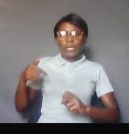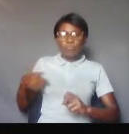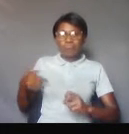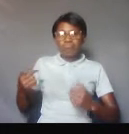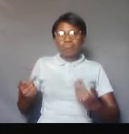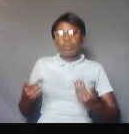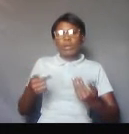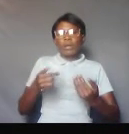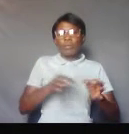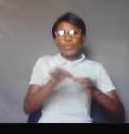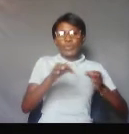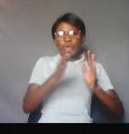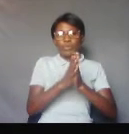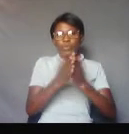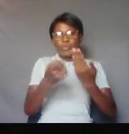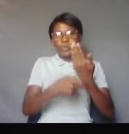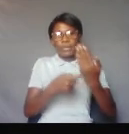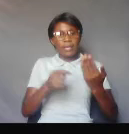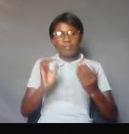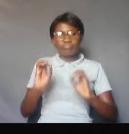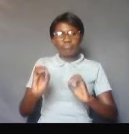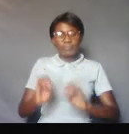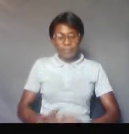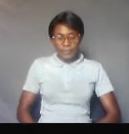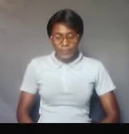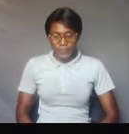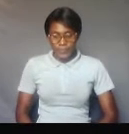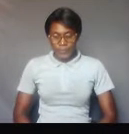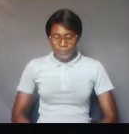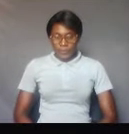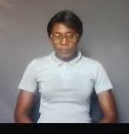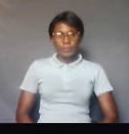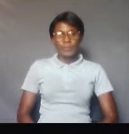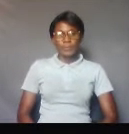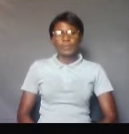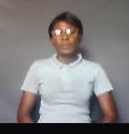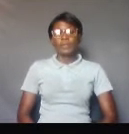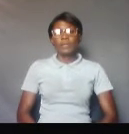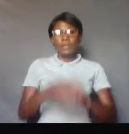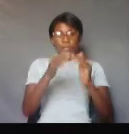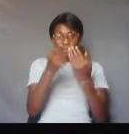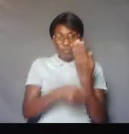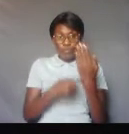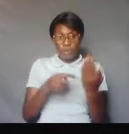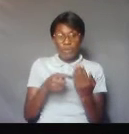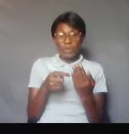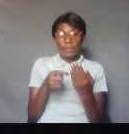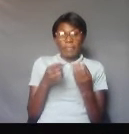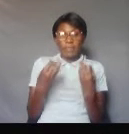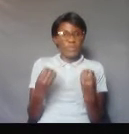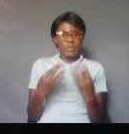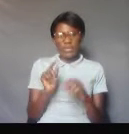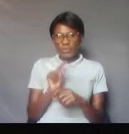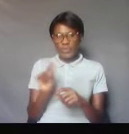interpretation. Um, and thirdly, I think the Bible often functions as sort of a final word in